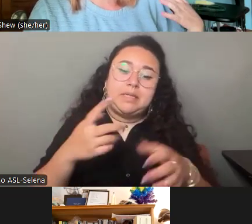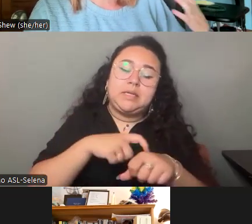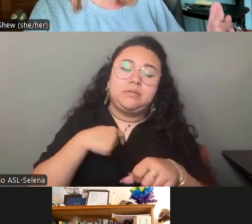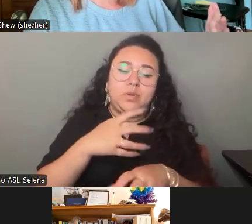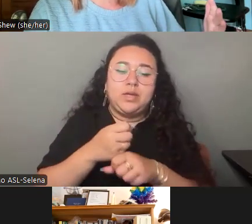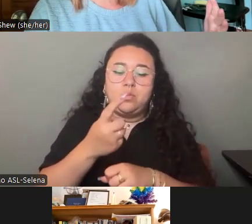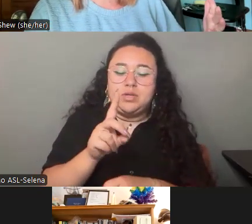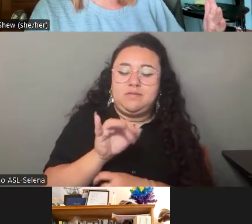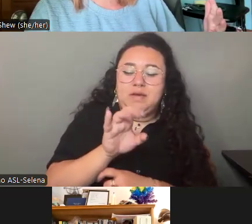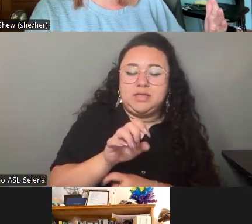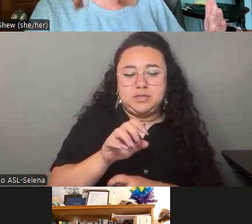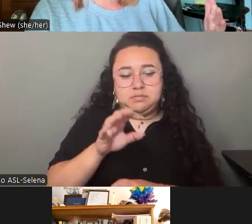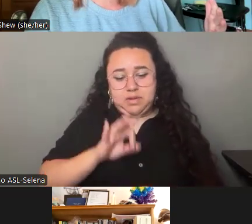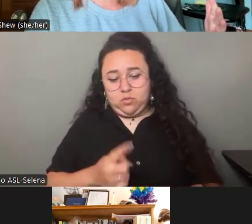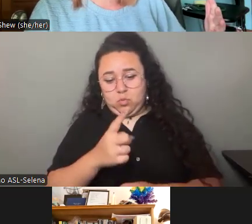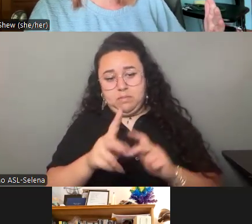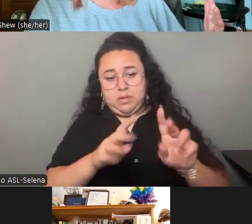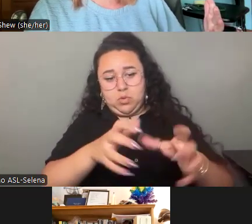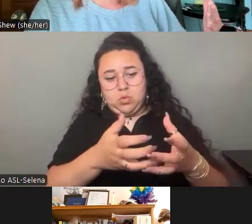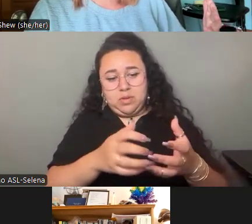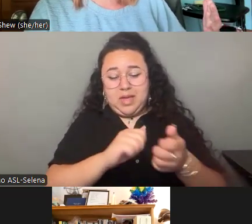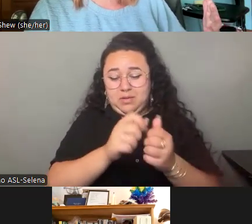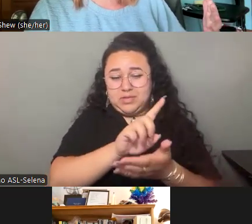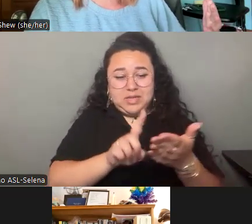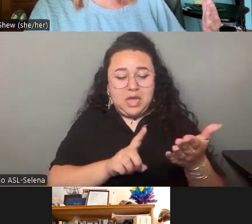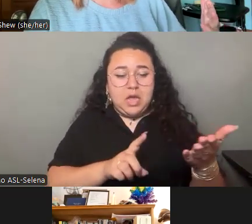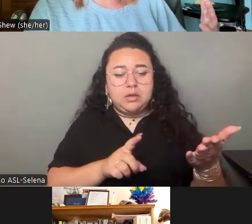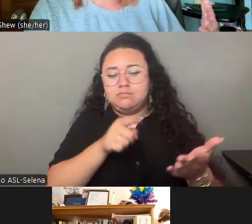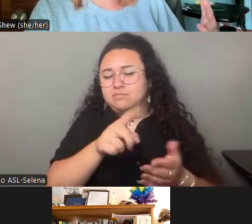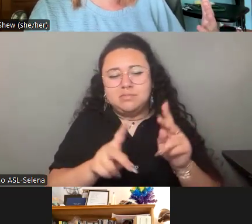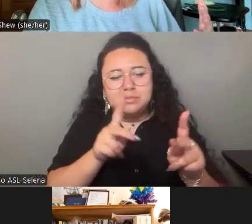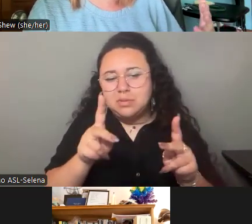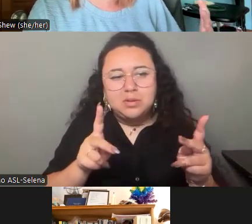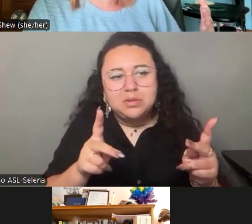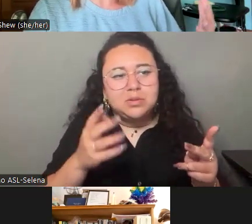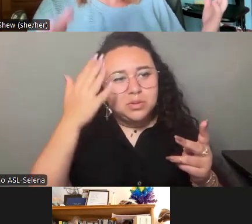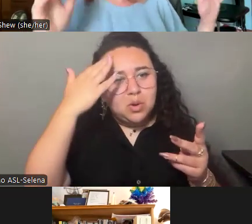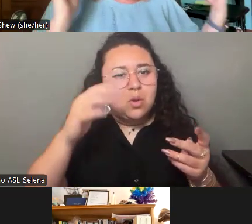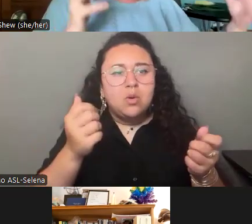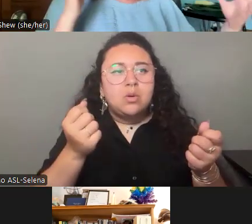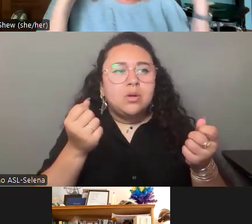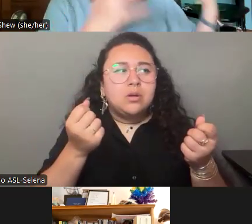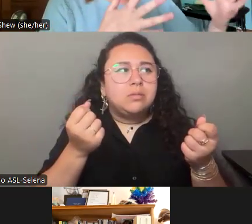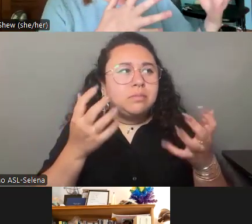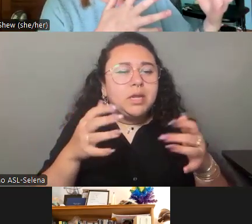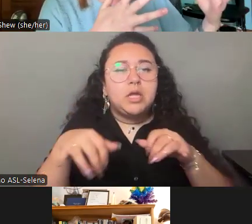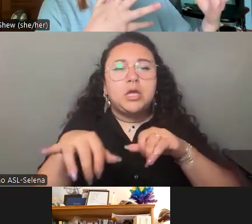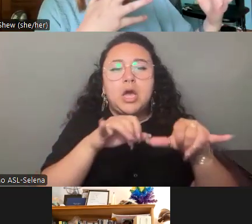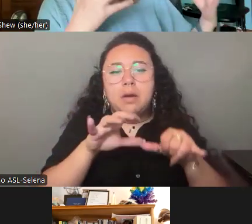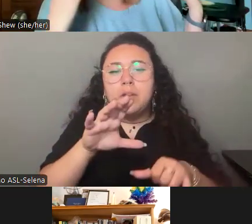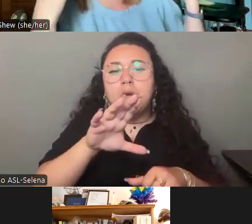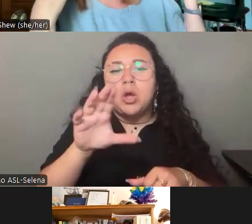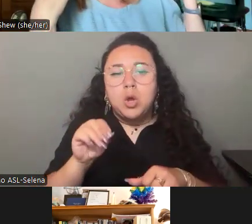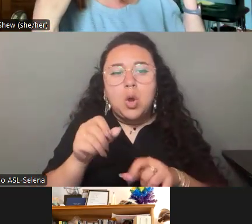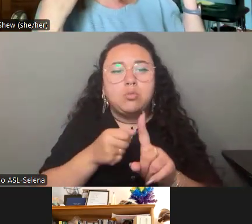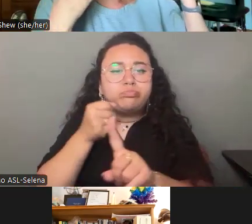population, but you can tell by the way it's designed that they don't even know common comorbidities that have to do with that particular population